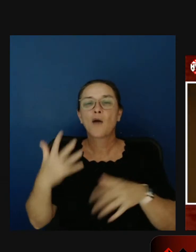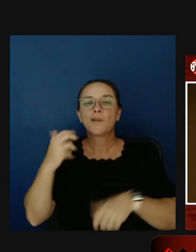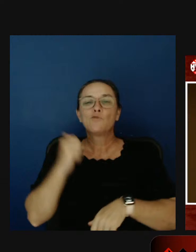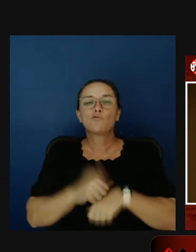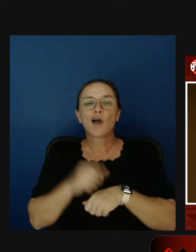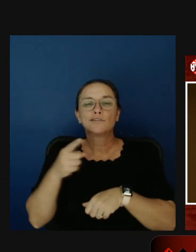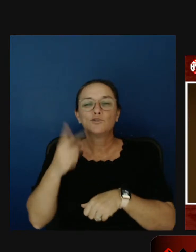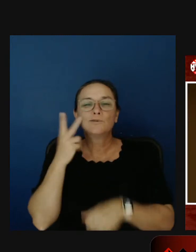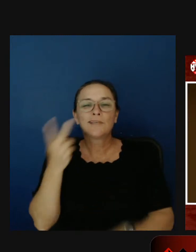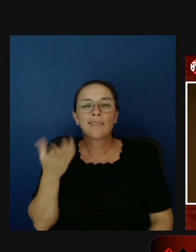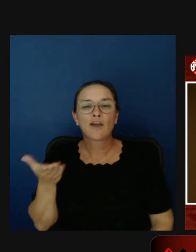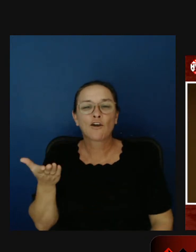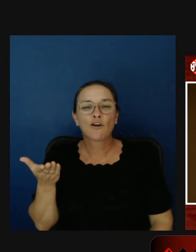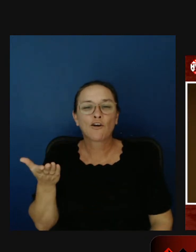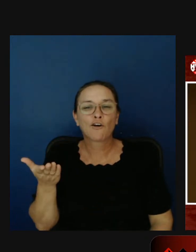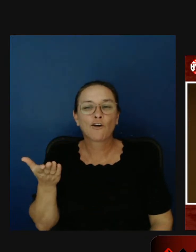Illinois?